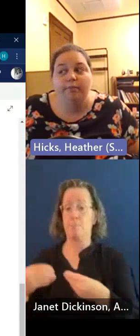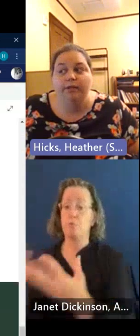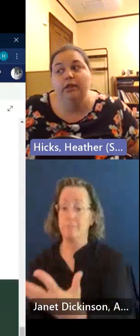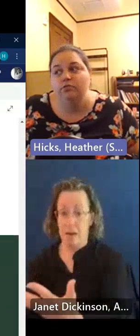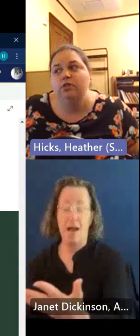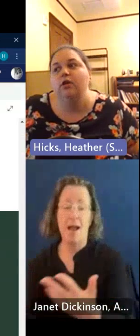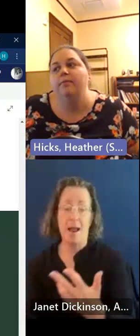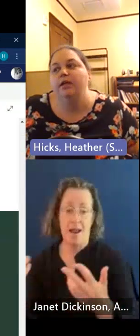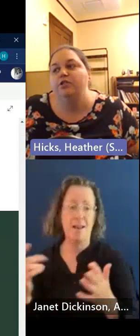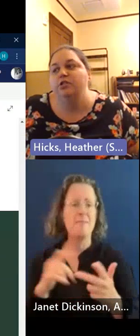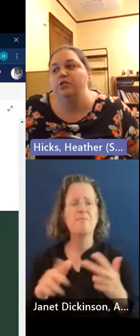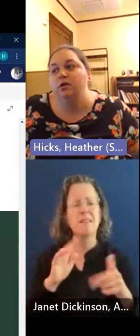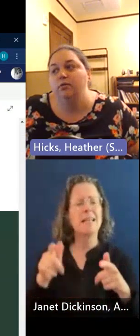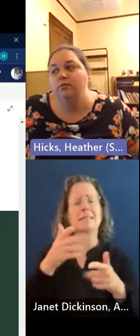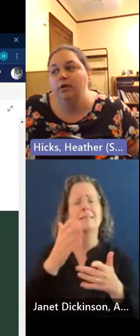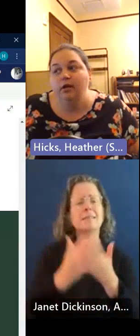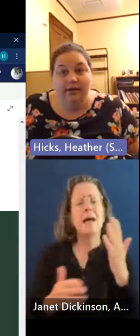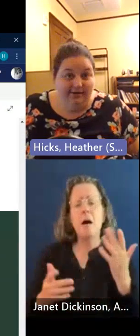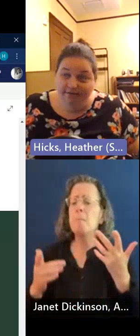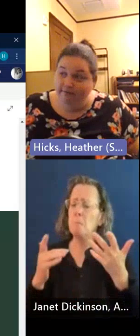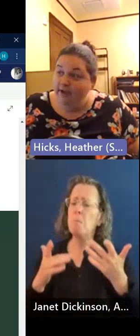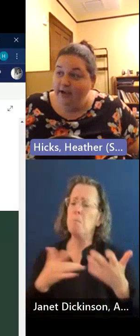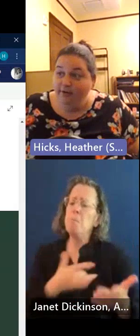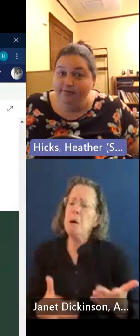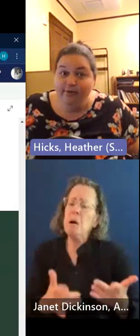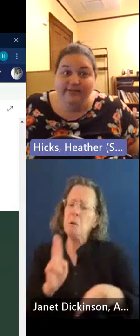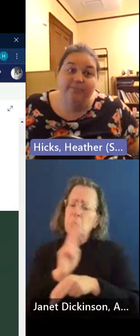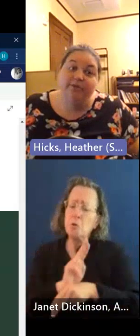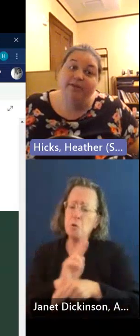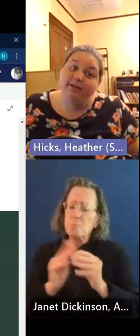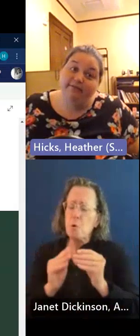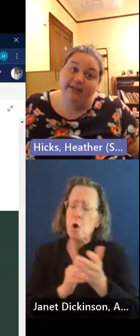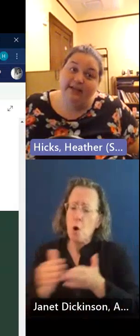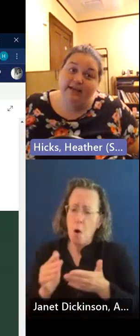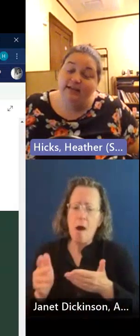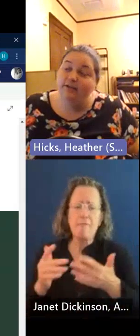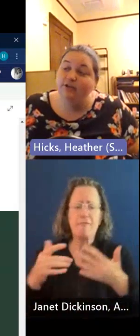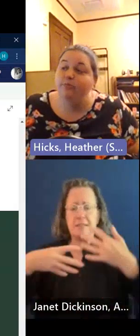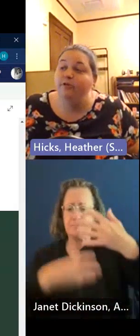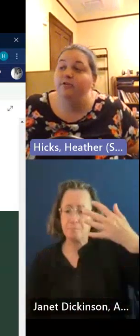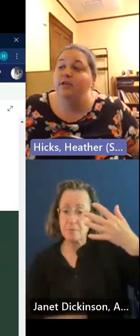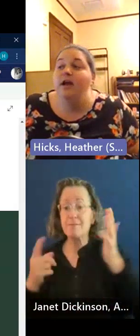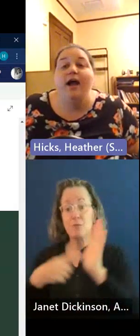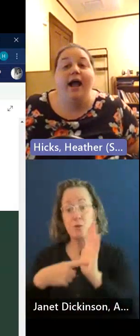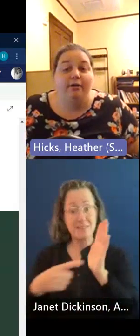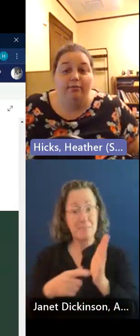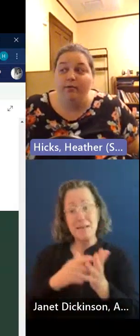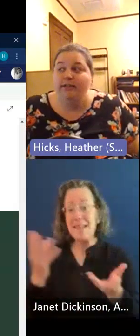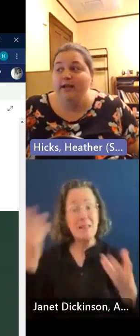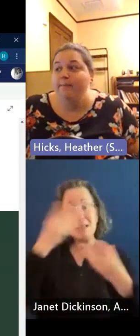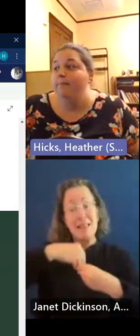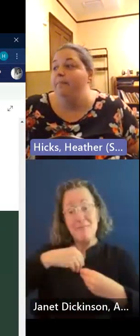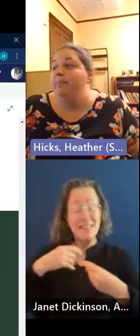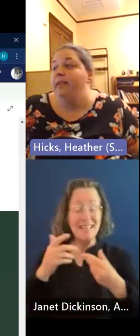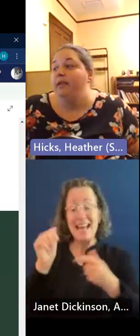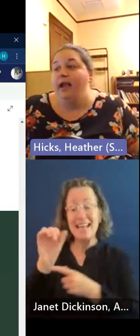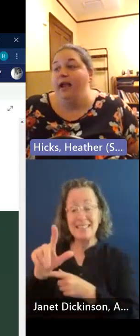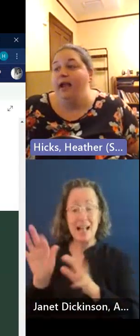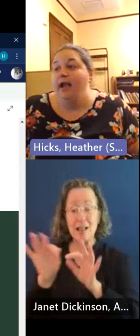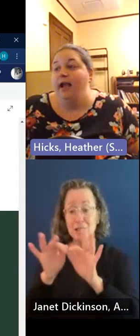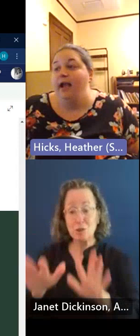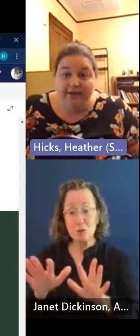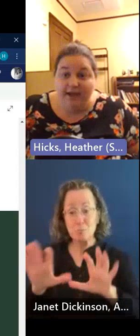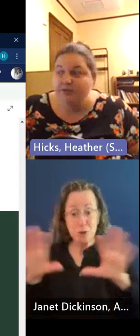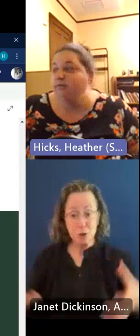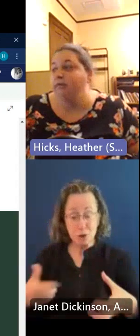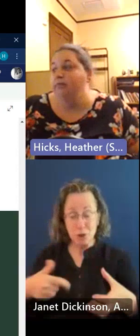some commonly used accommodations. So Vancro, for example, the lovely ASL interpreters, how to request them. How